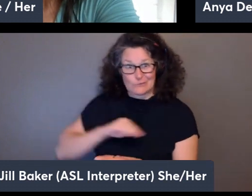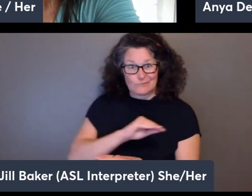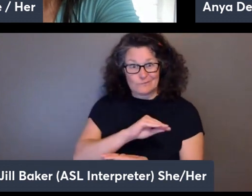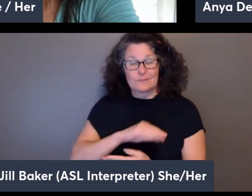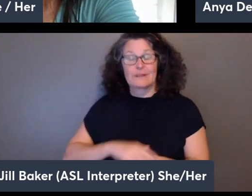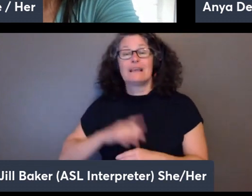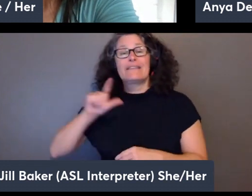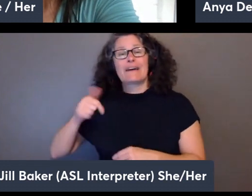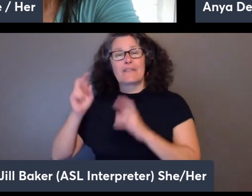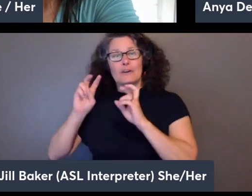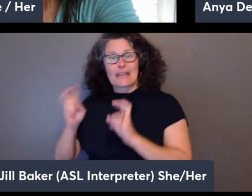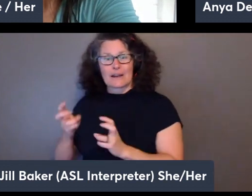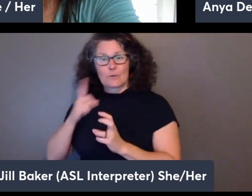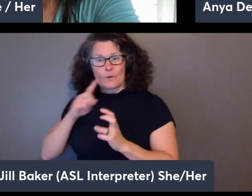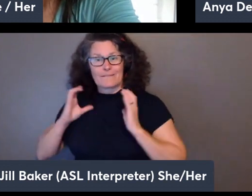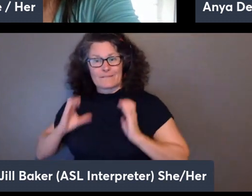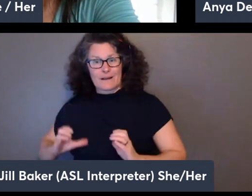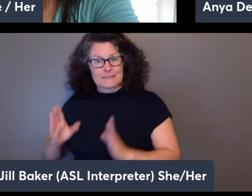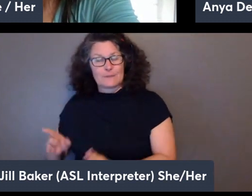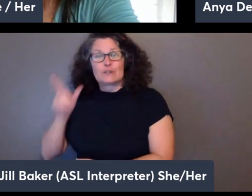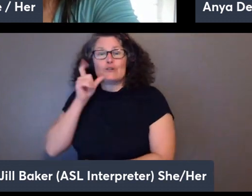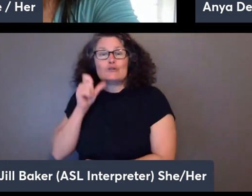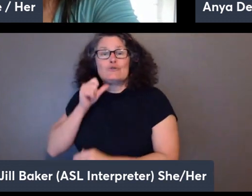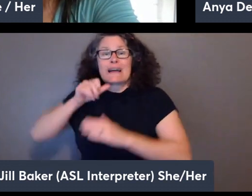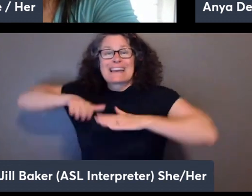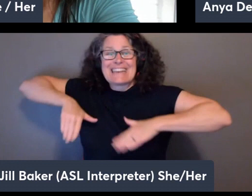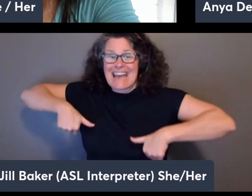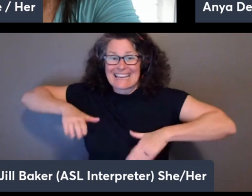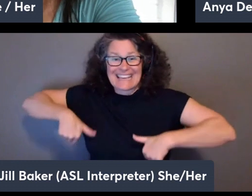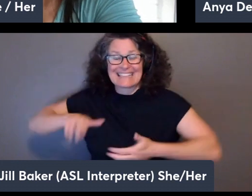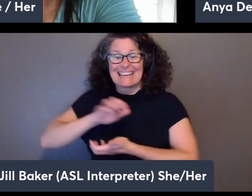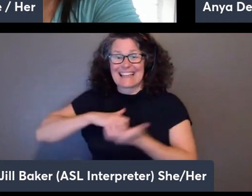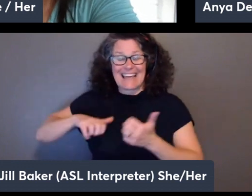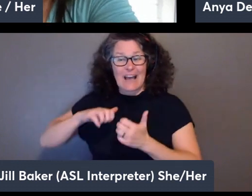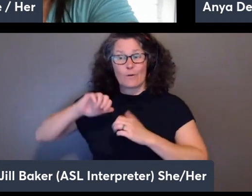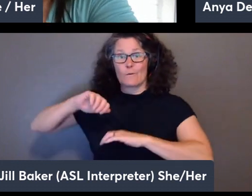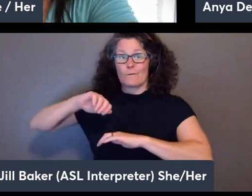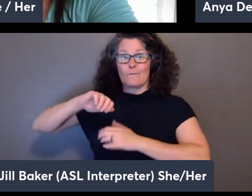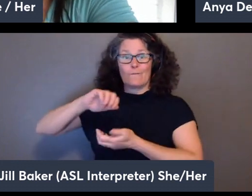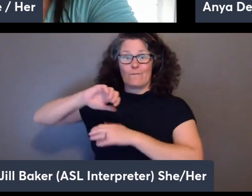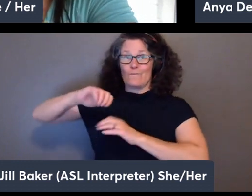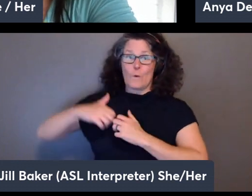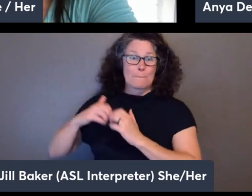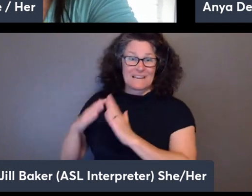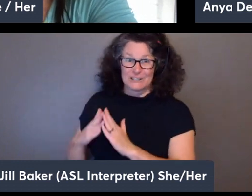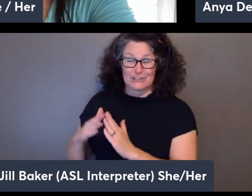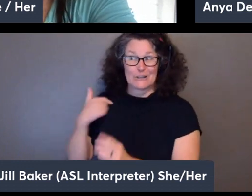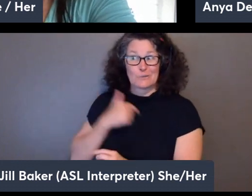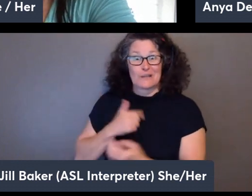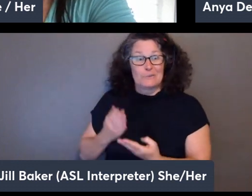other category of customers who are not yet in CloudFormation, we always recommend, we